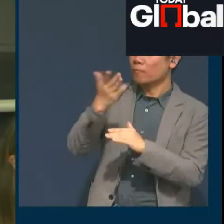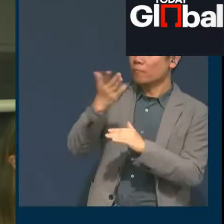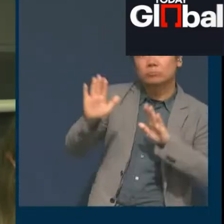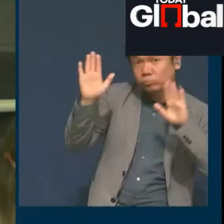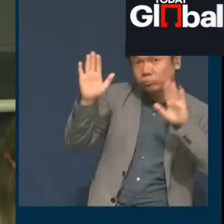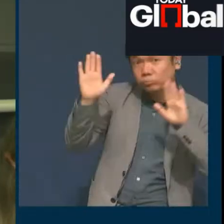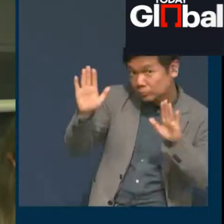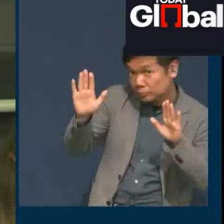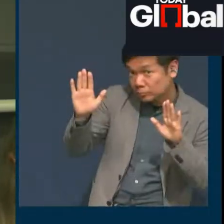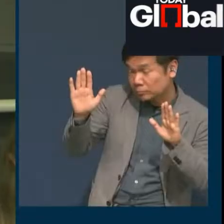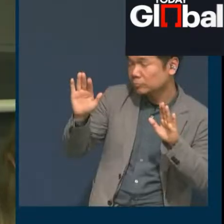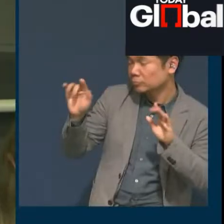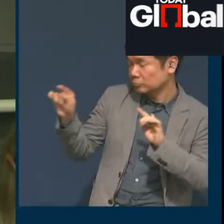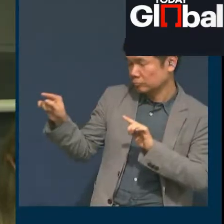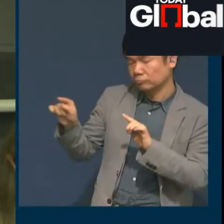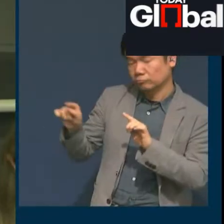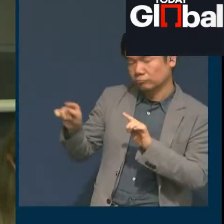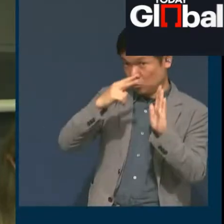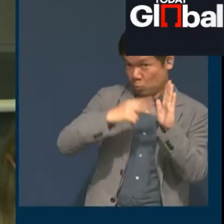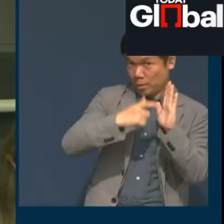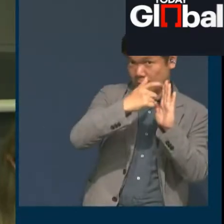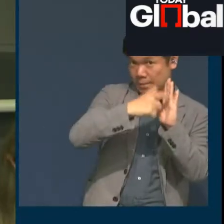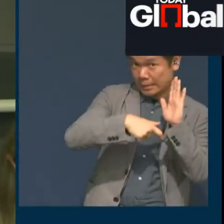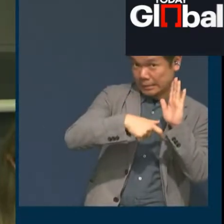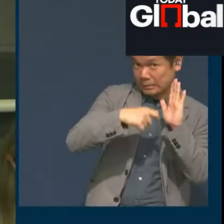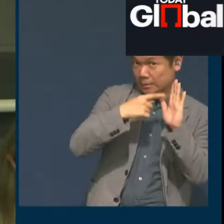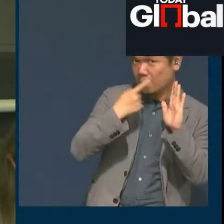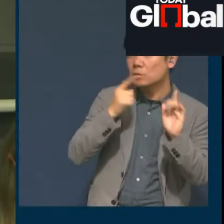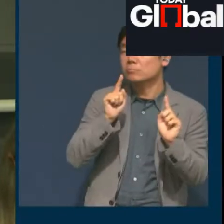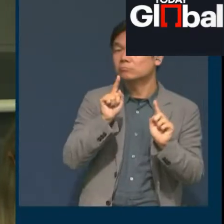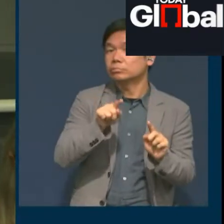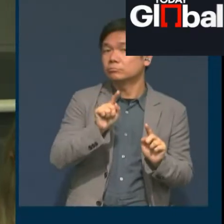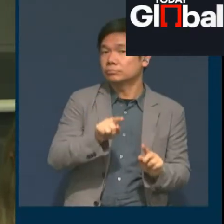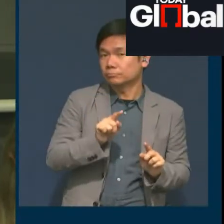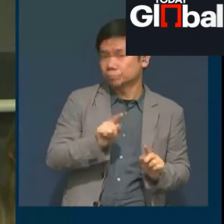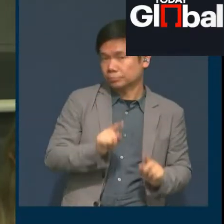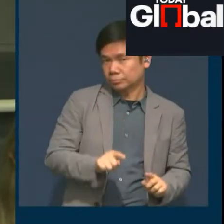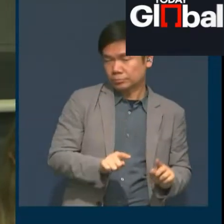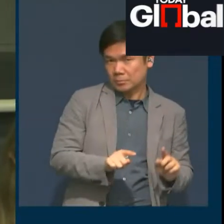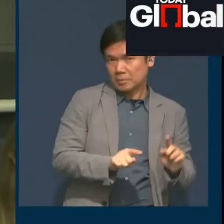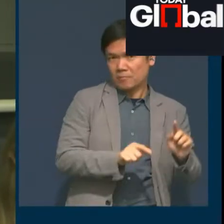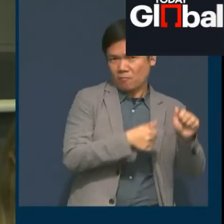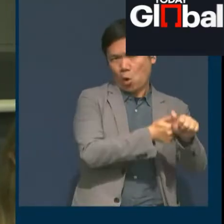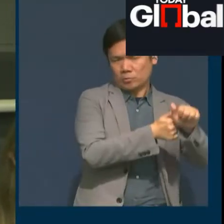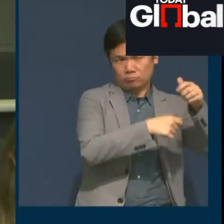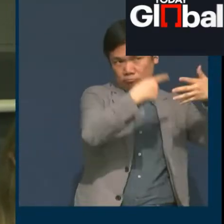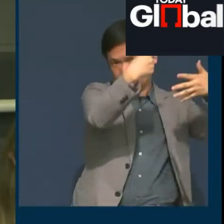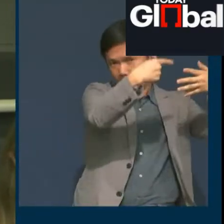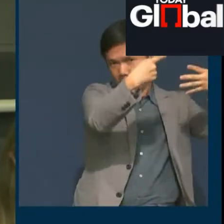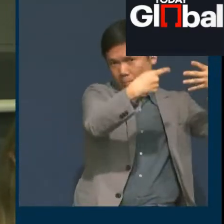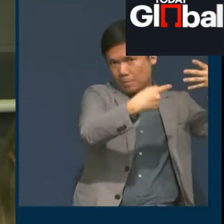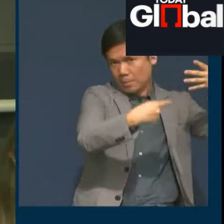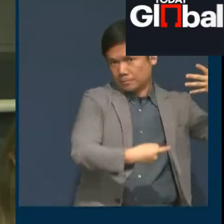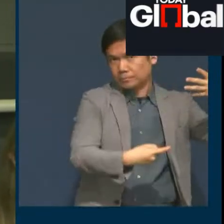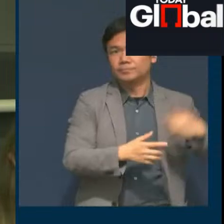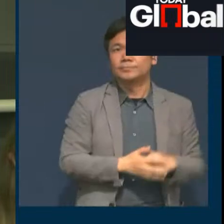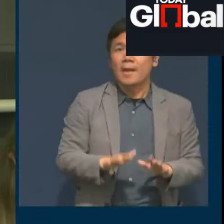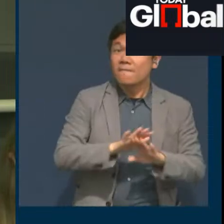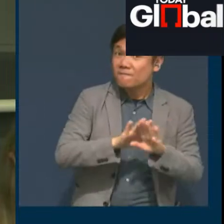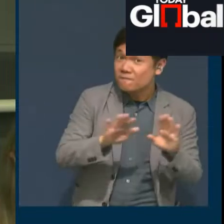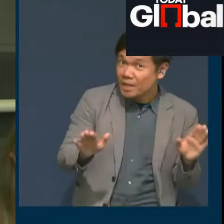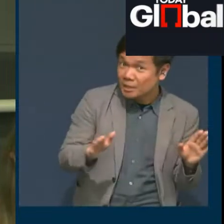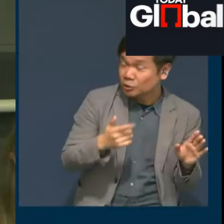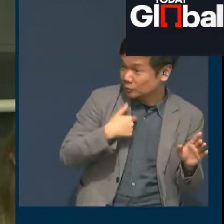the agreed article allocation. After each set of the question, questions, I will alert the